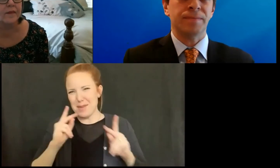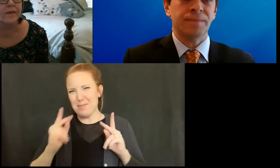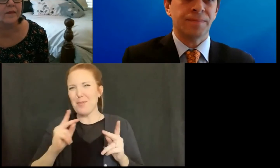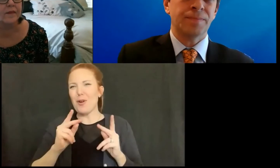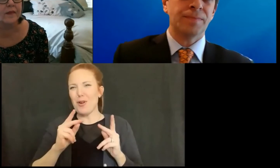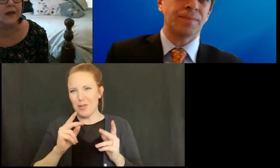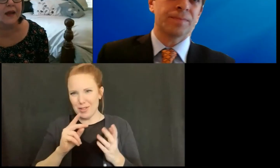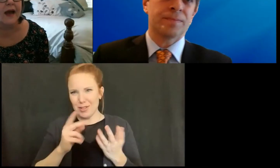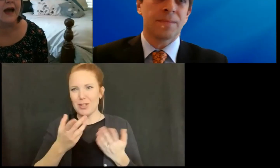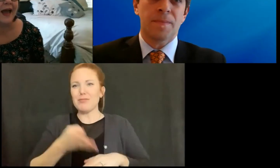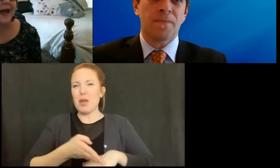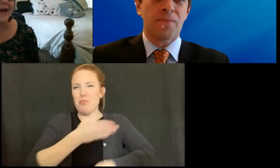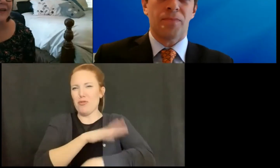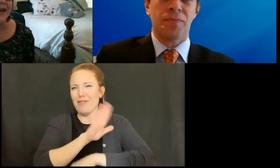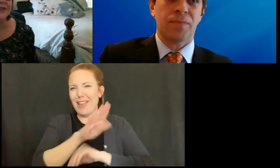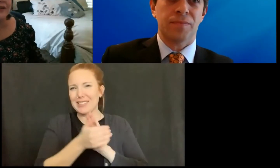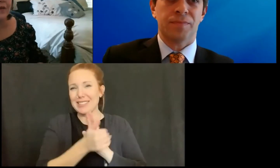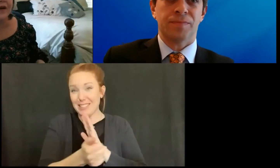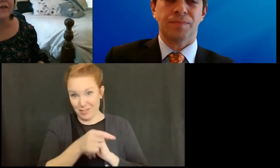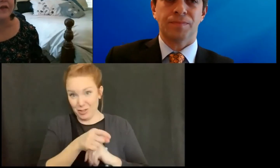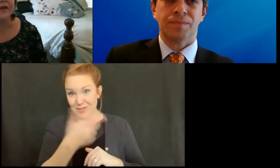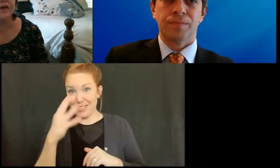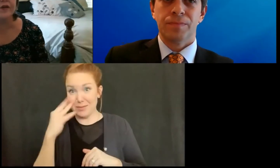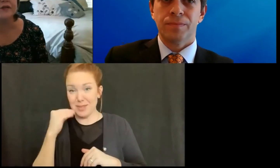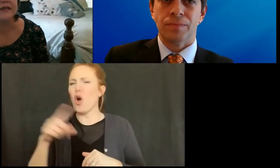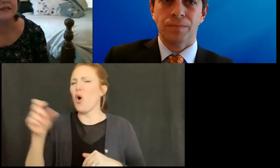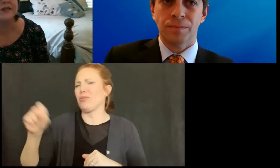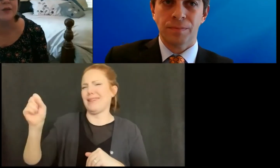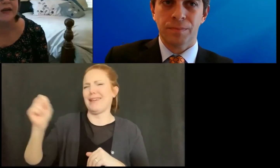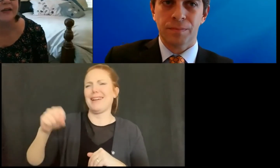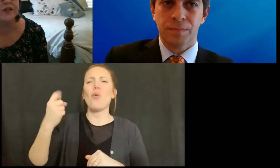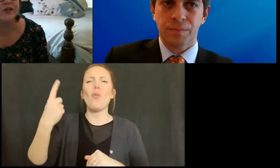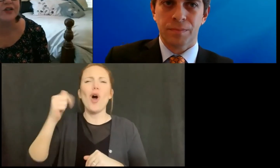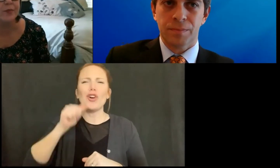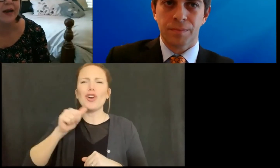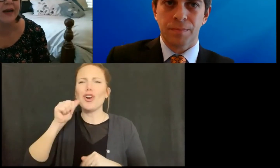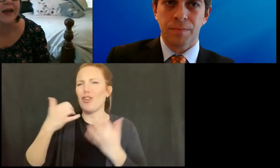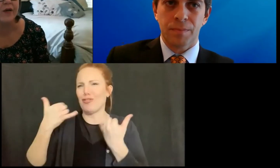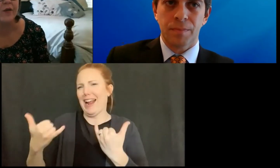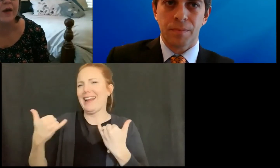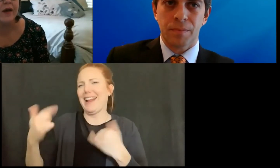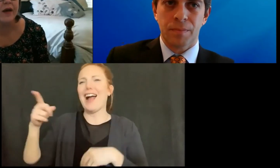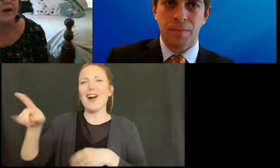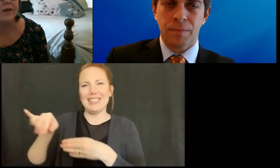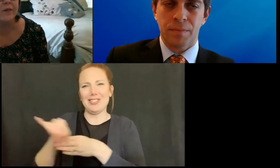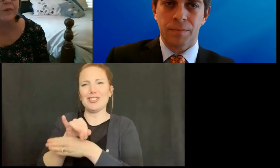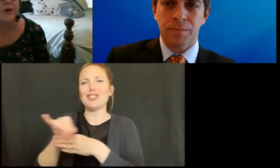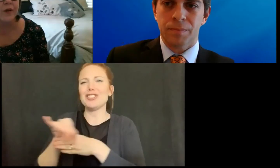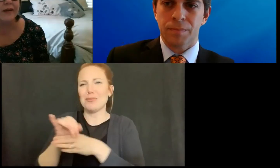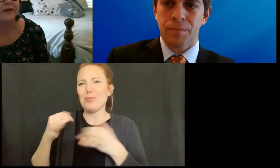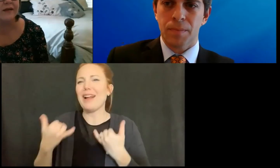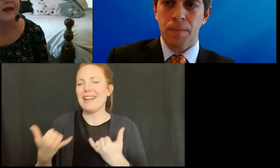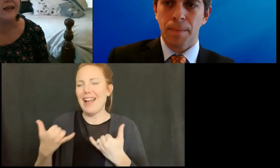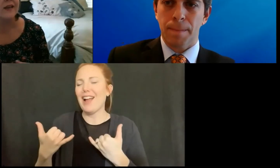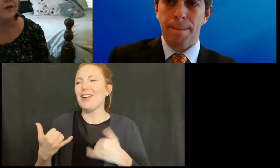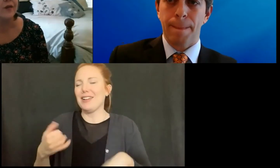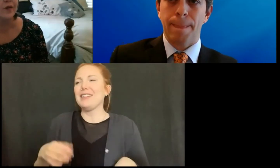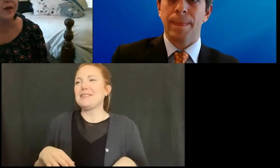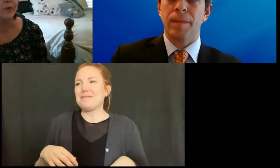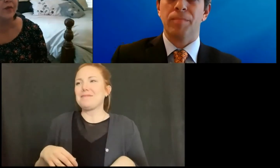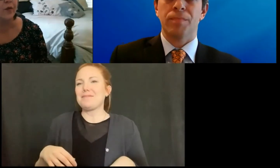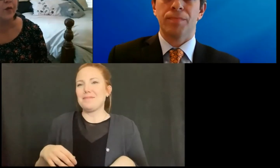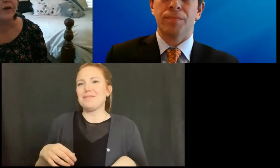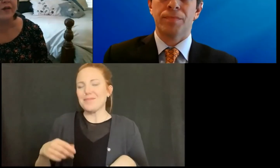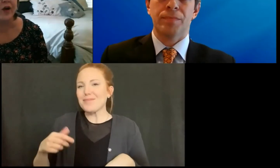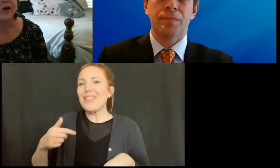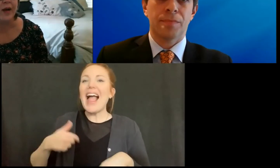years? I have. And actually one of the girls that is doing an internship right now, I kind of interview